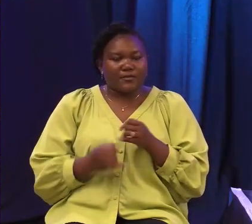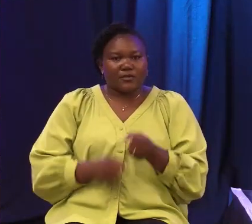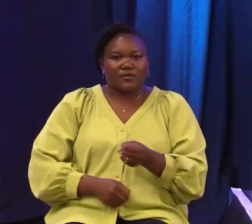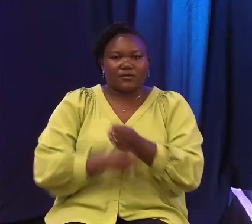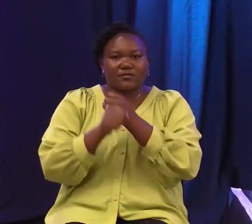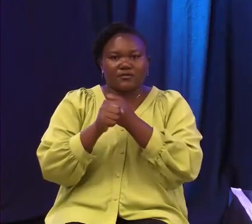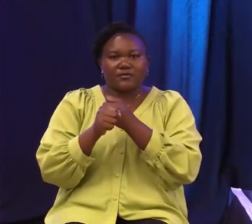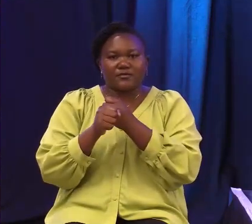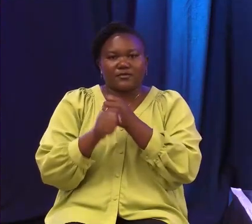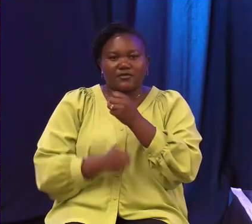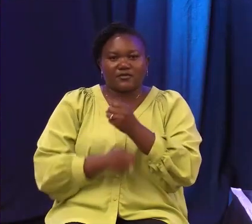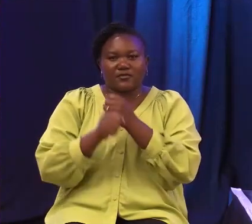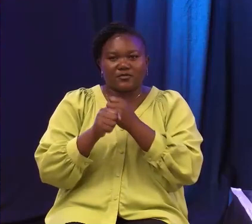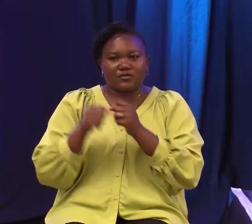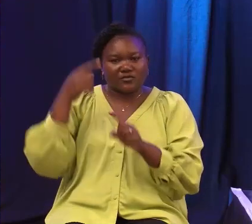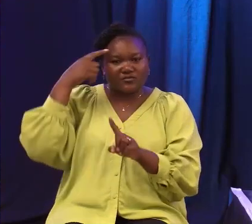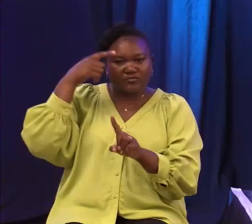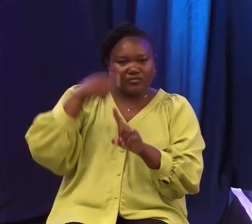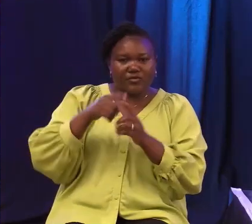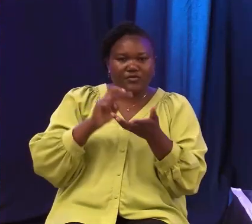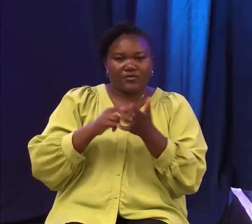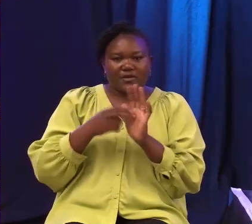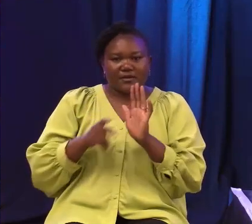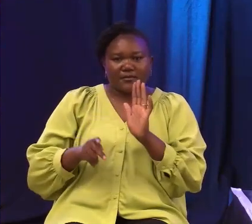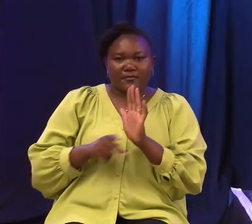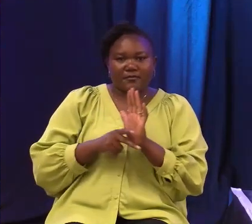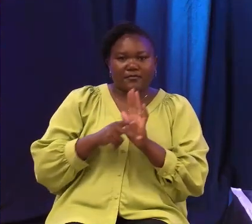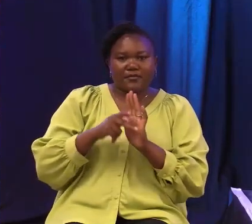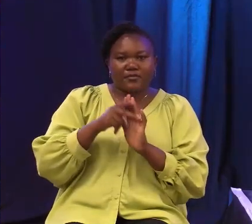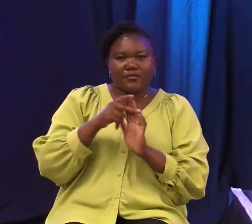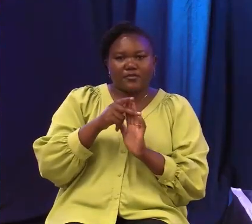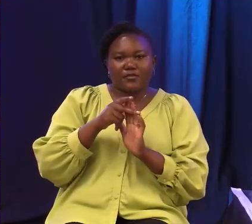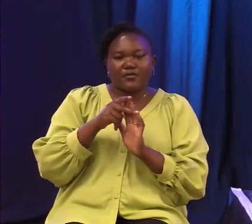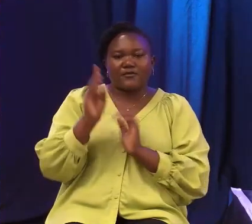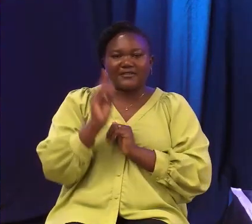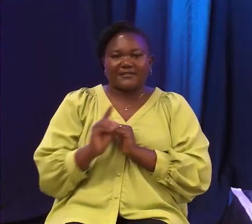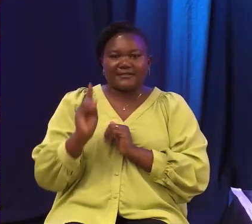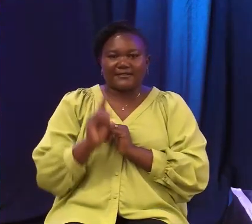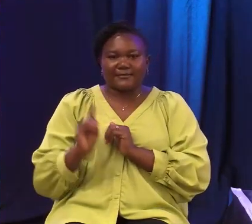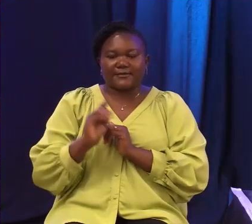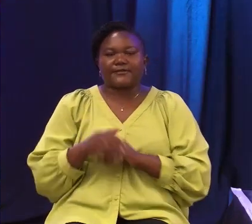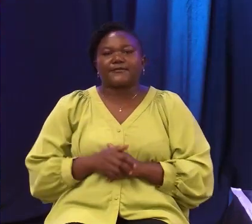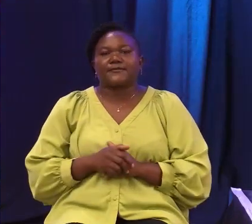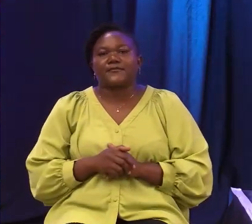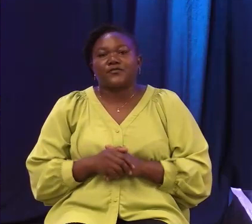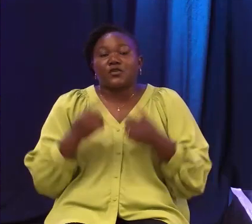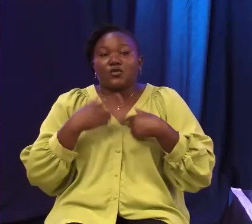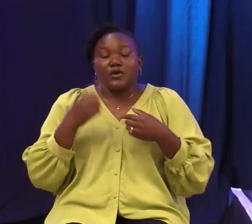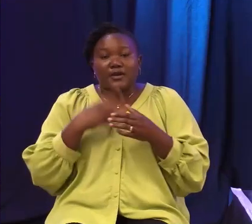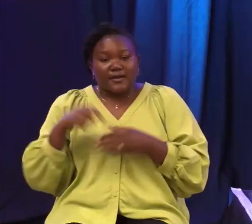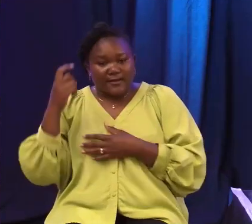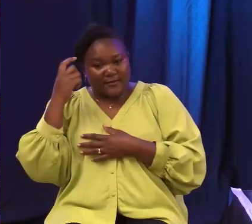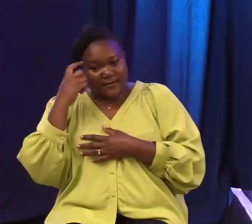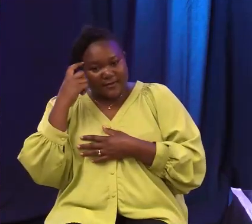supporting the biggest goal, which is the promotion of democracy. And we believe that access by